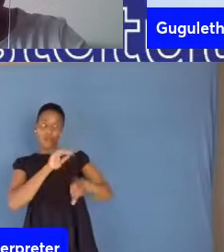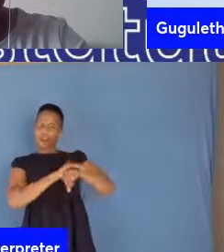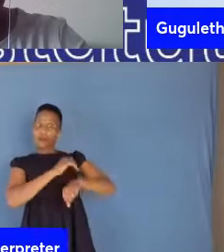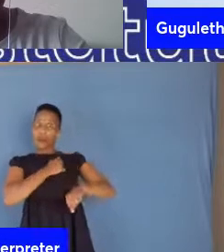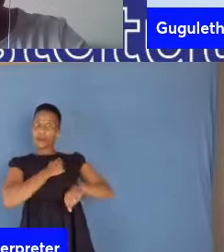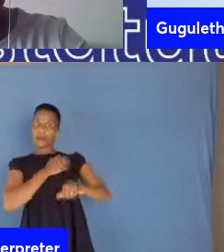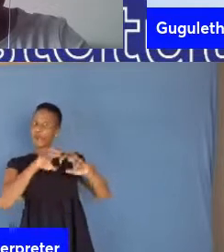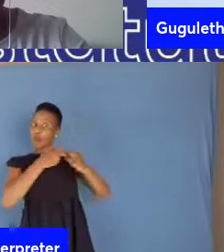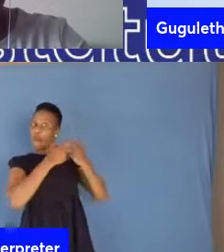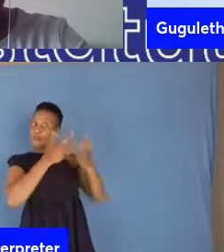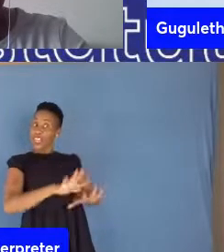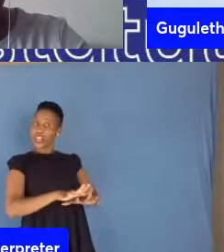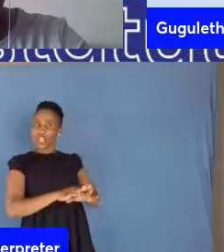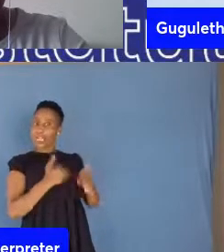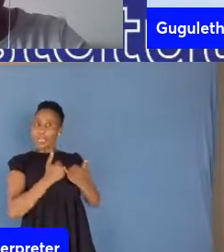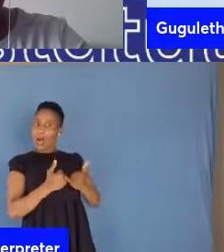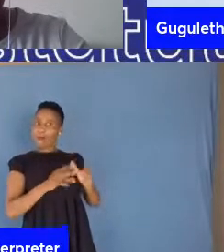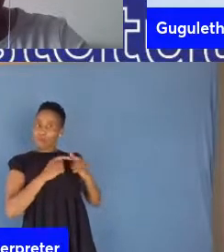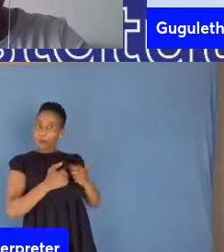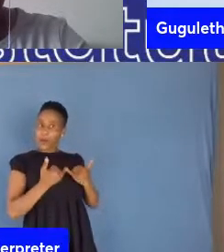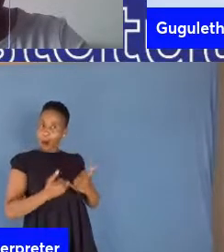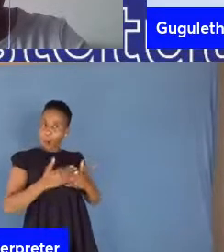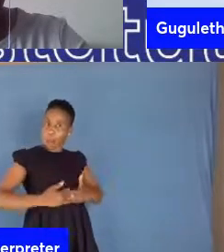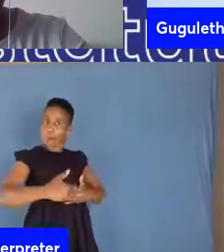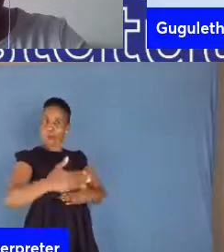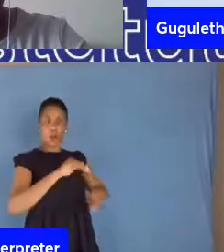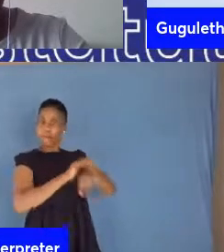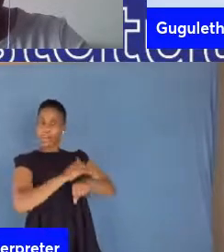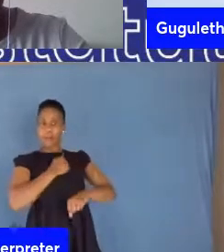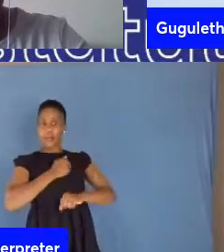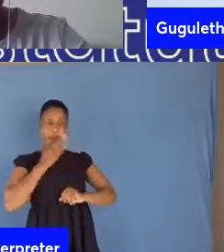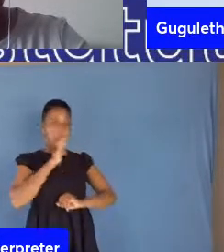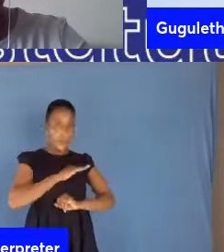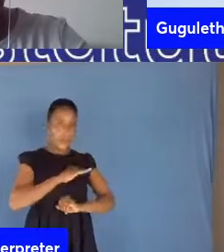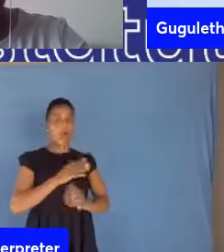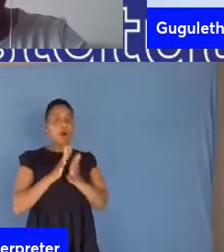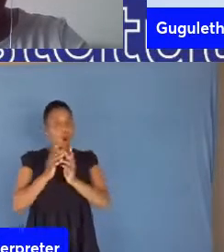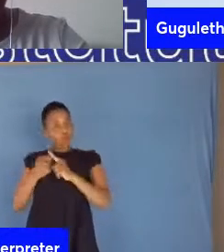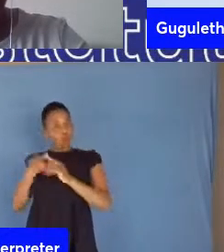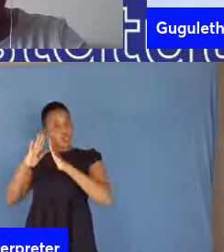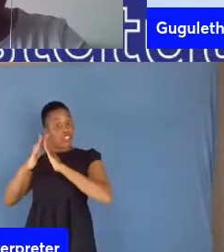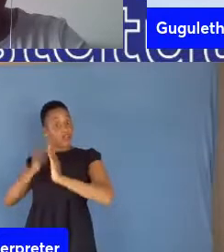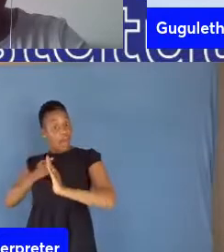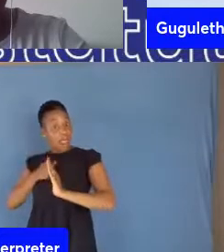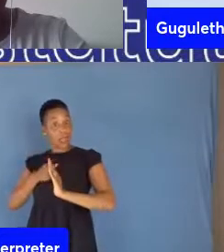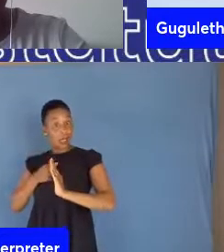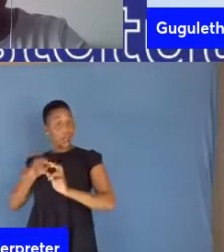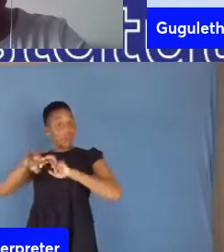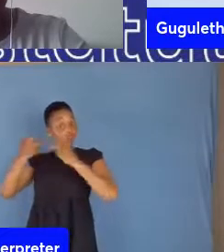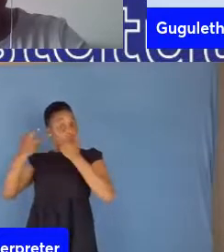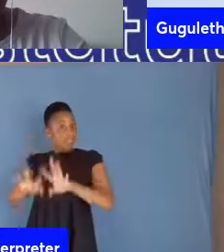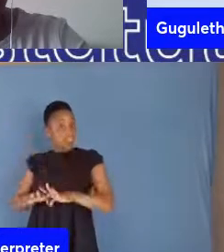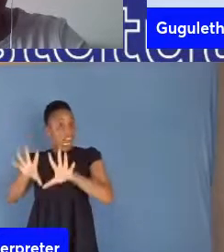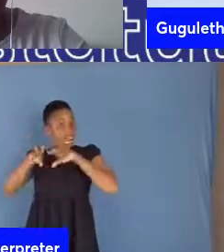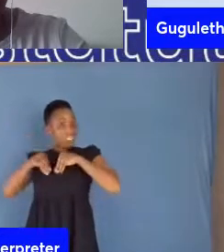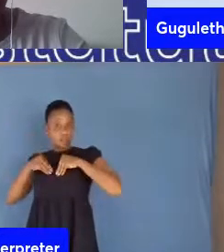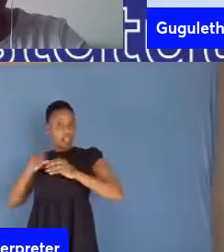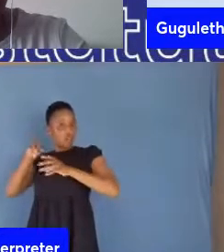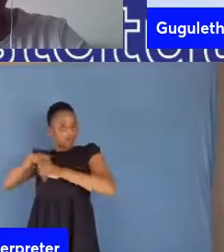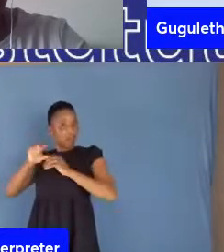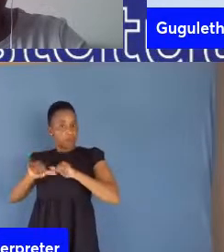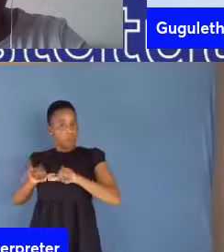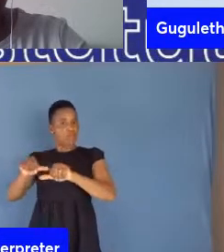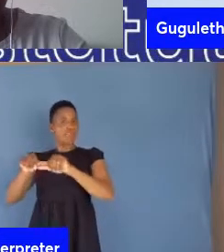friend. Or if you are my friend or you are in my church and you have raped, you are not going to be accepted in my church. Or if you are my friend and then you